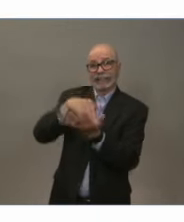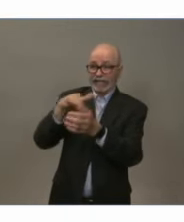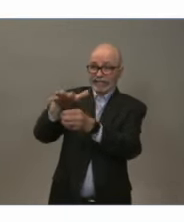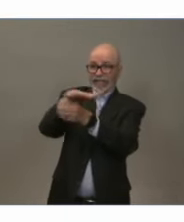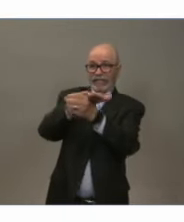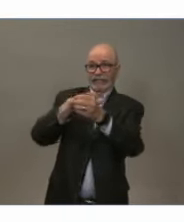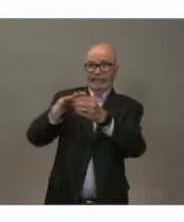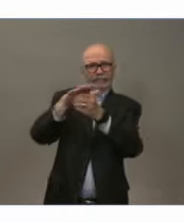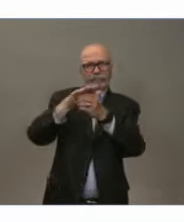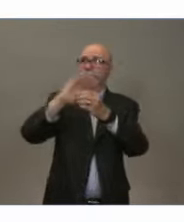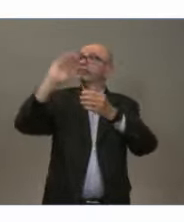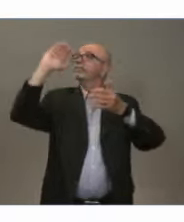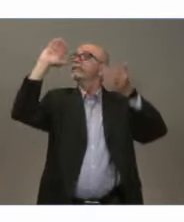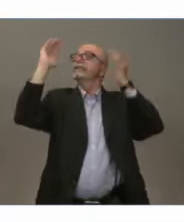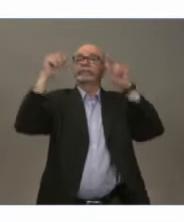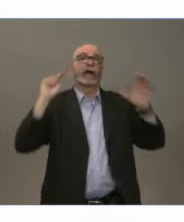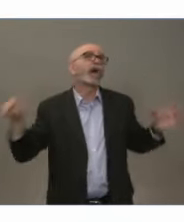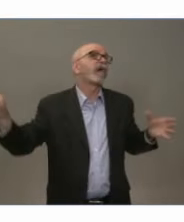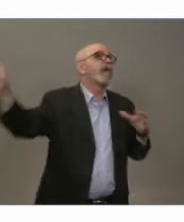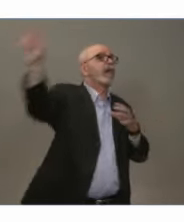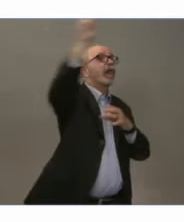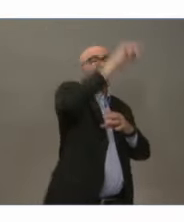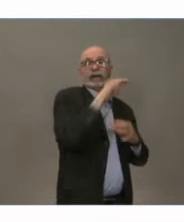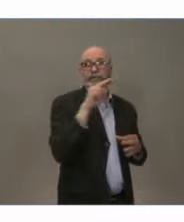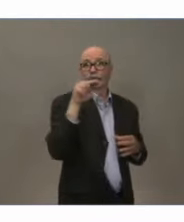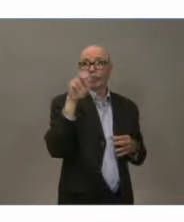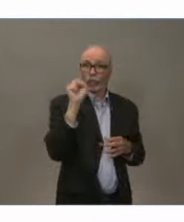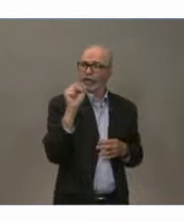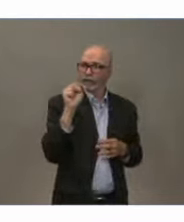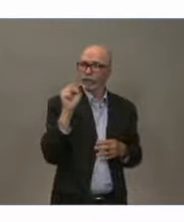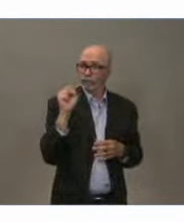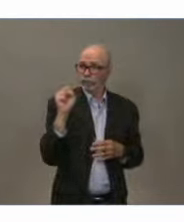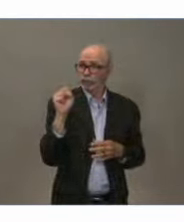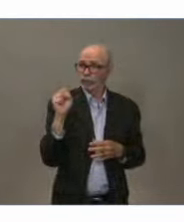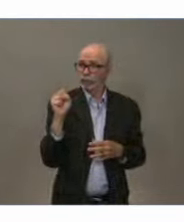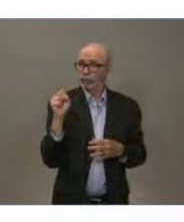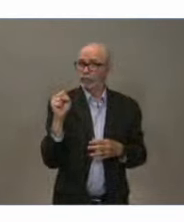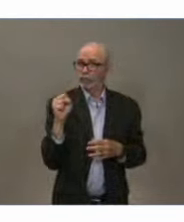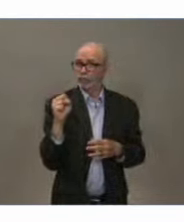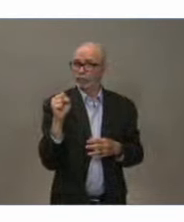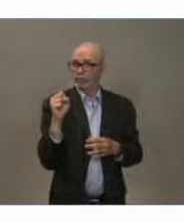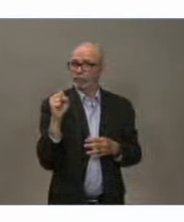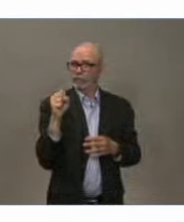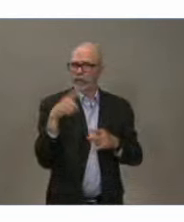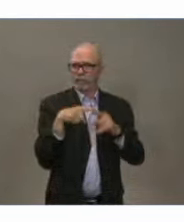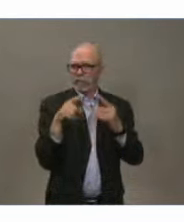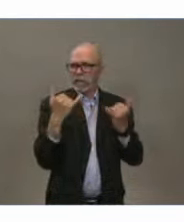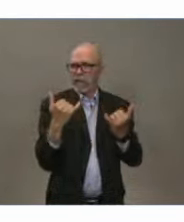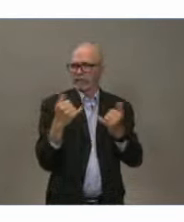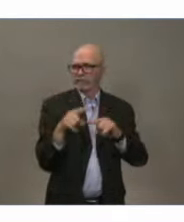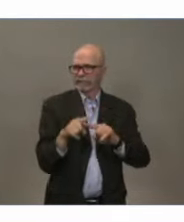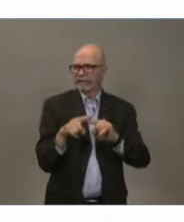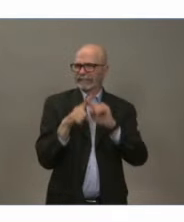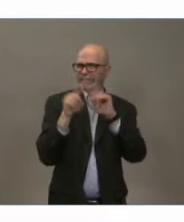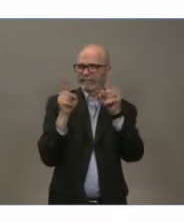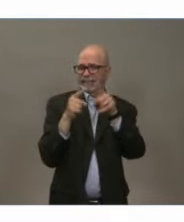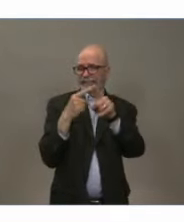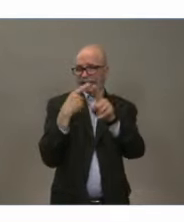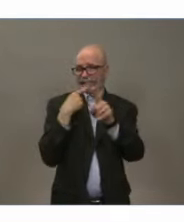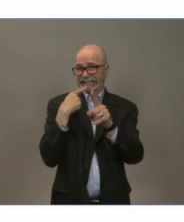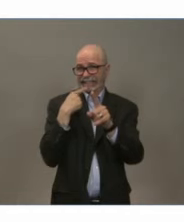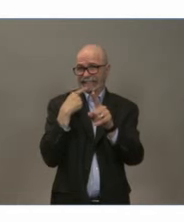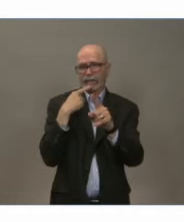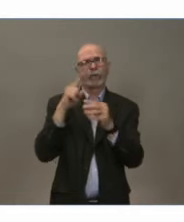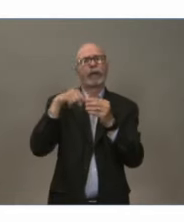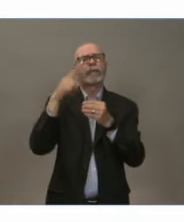stark difference. I mean, are we sure that we're getting the people outside of the central